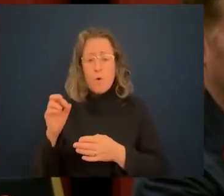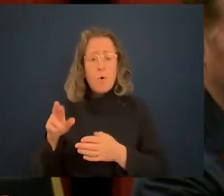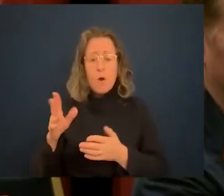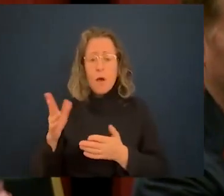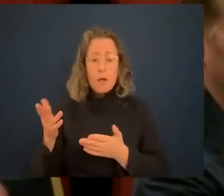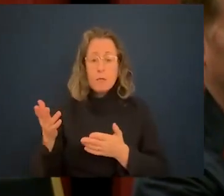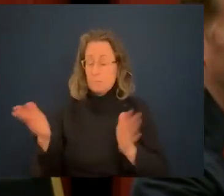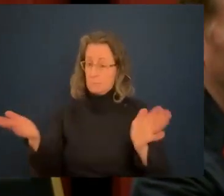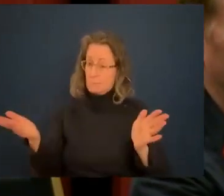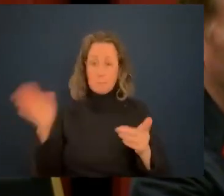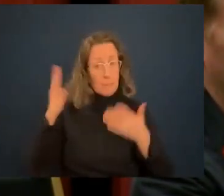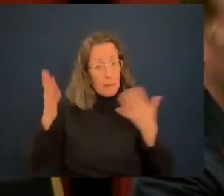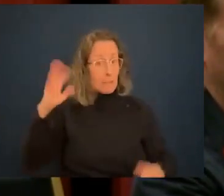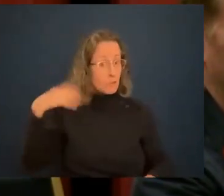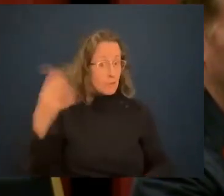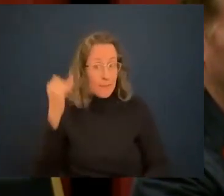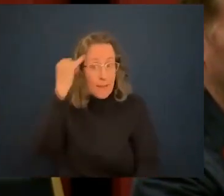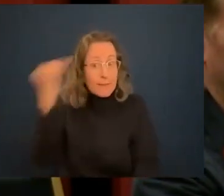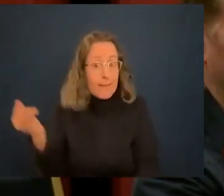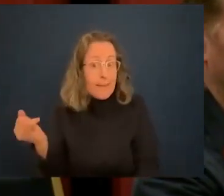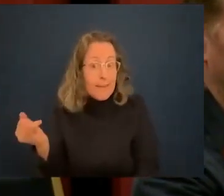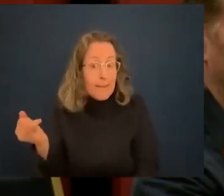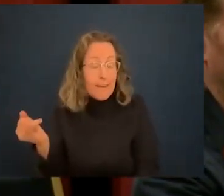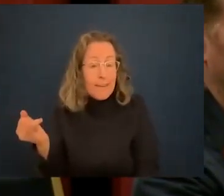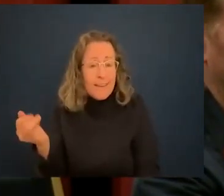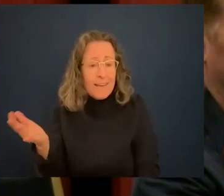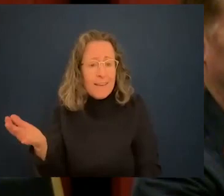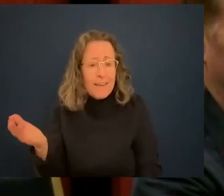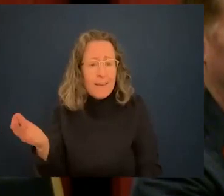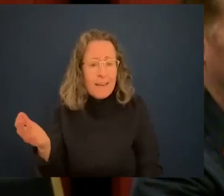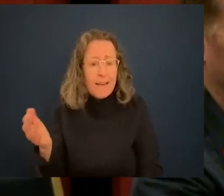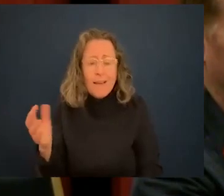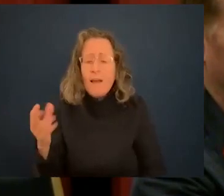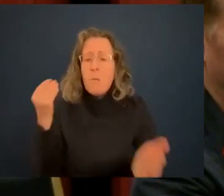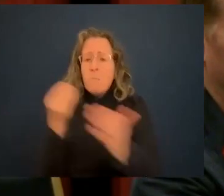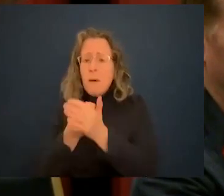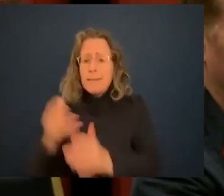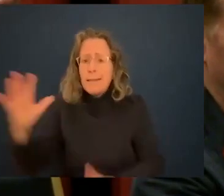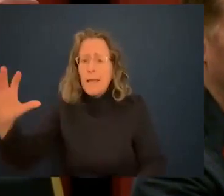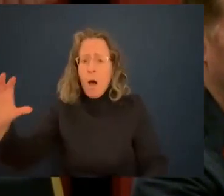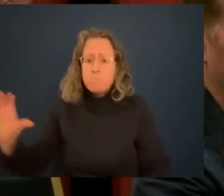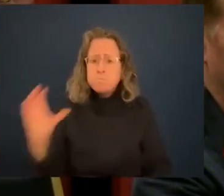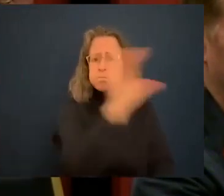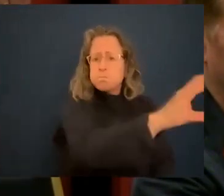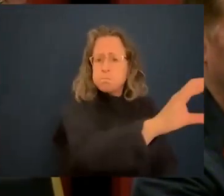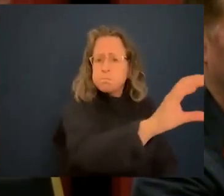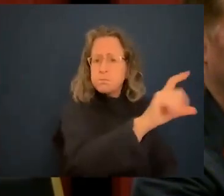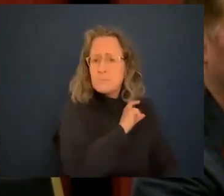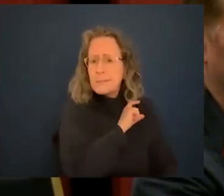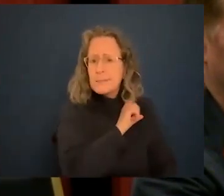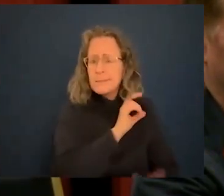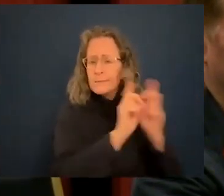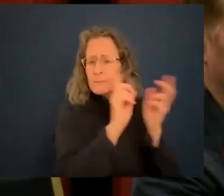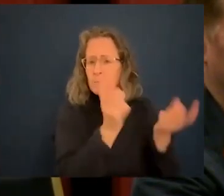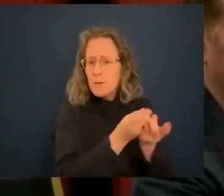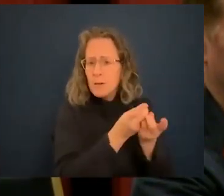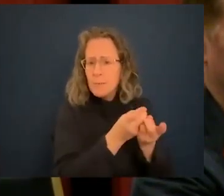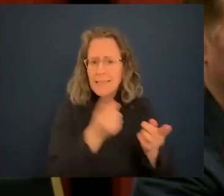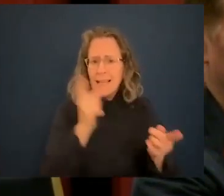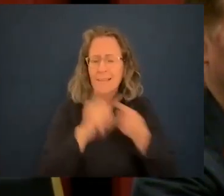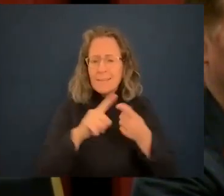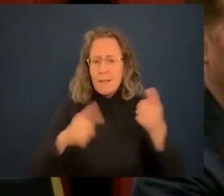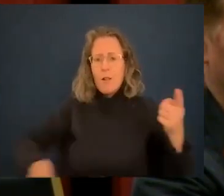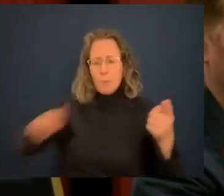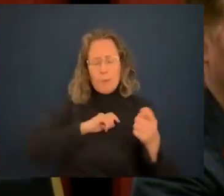here's a wild idea just refund the police department with that money until we can sit back